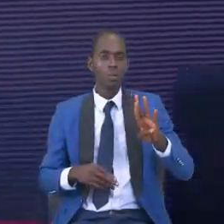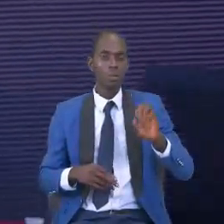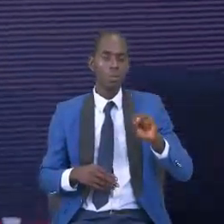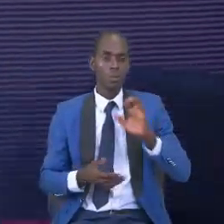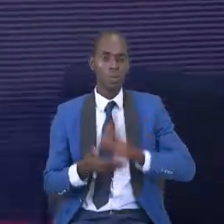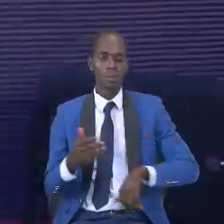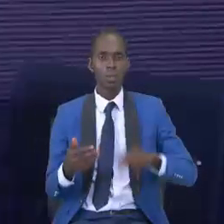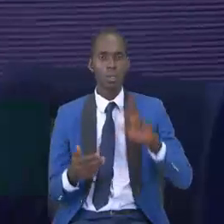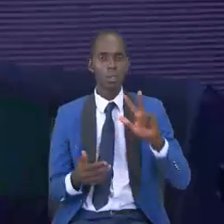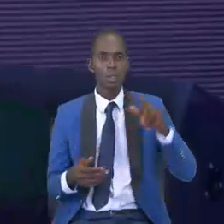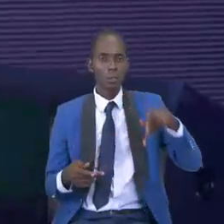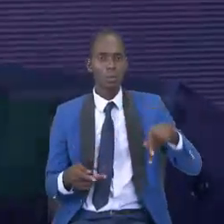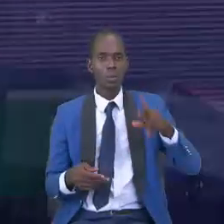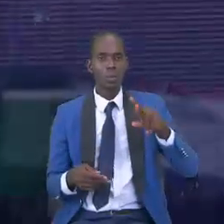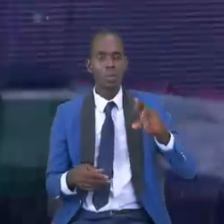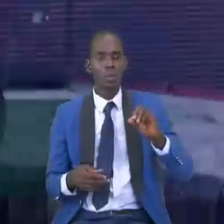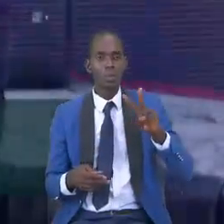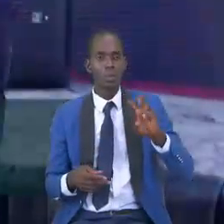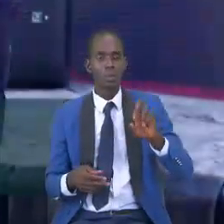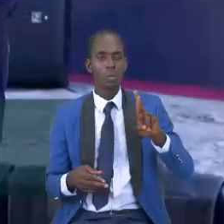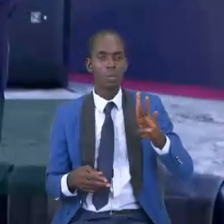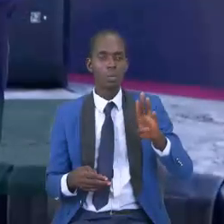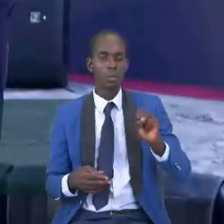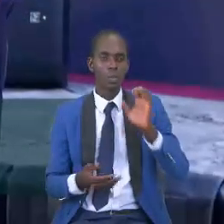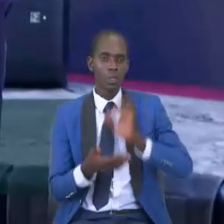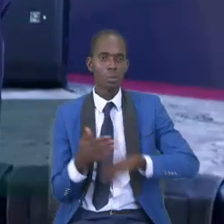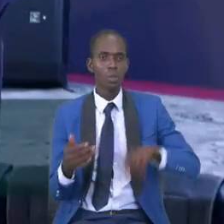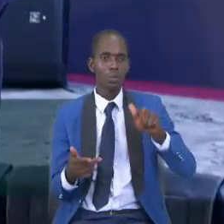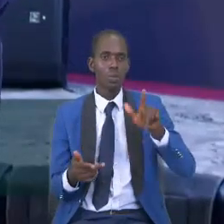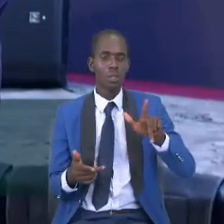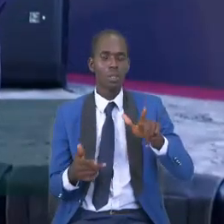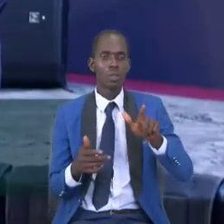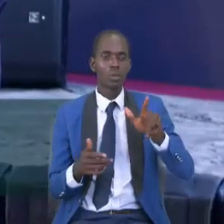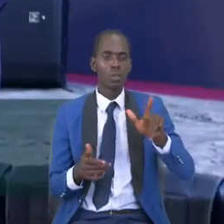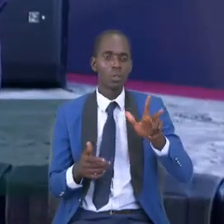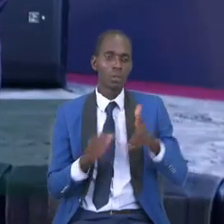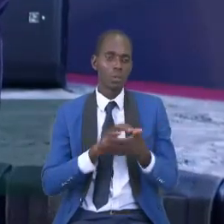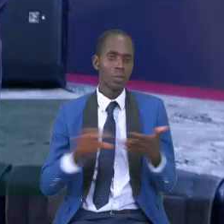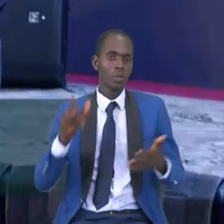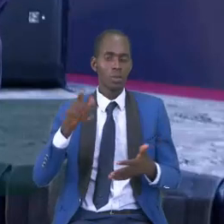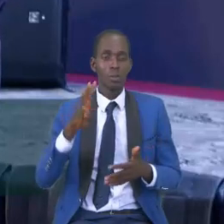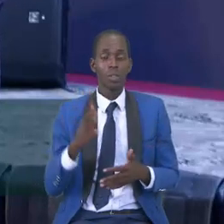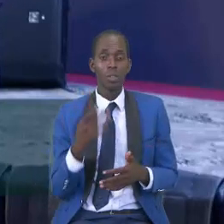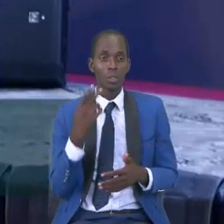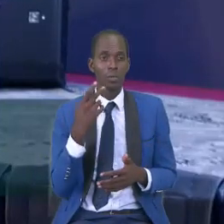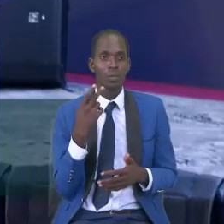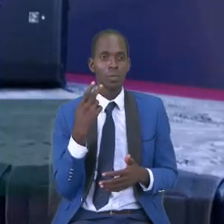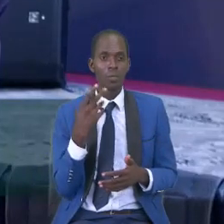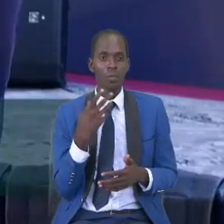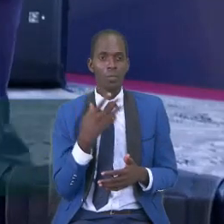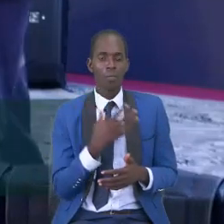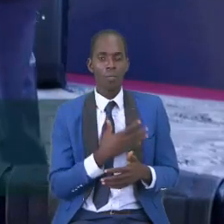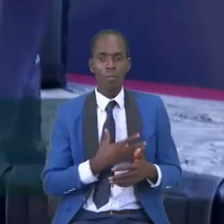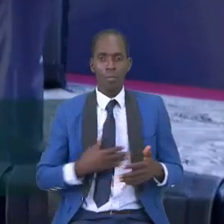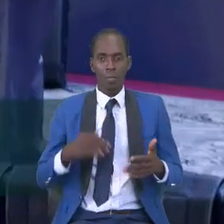verse 24. Yea, they shall be as he that lieth down in the midst of the